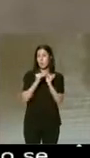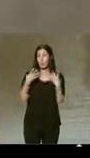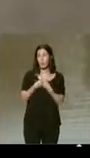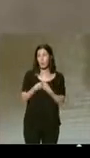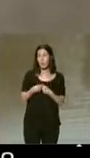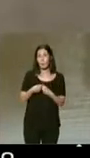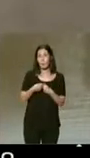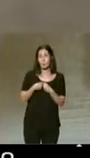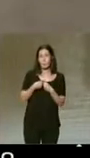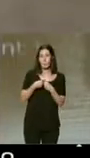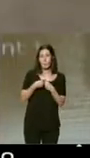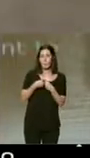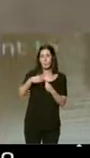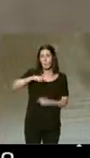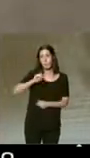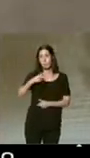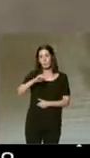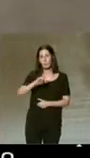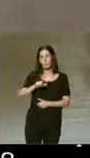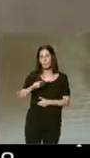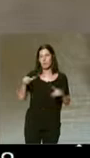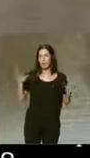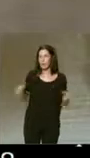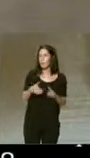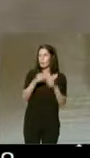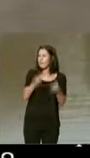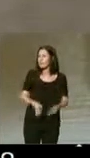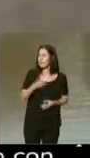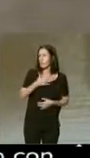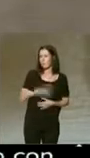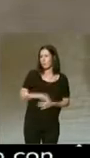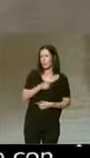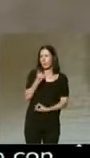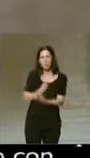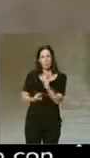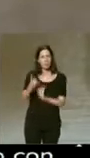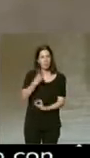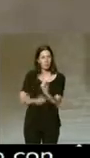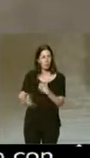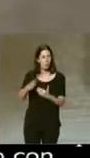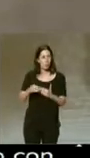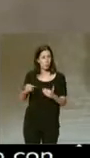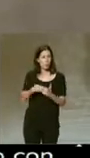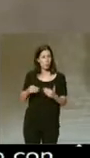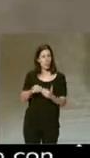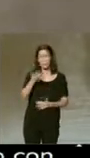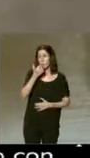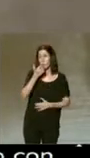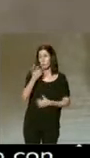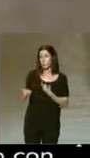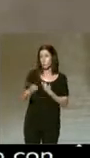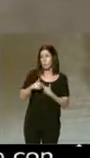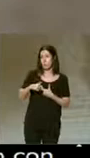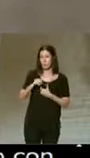increasingly, and I agree with Miguel Angel, increasingly you can get more and more information from a user. So when